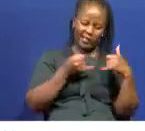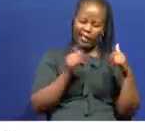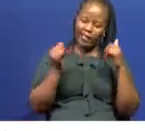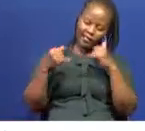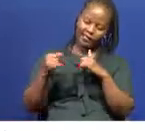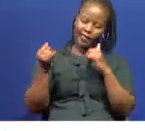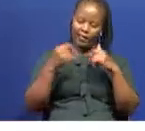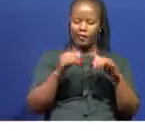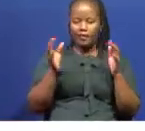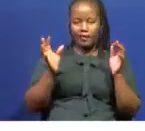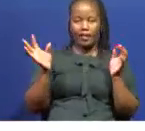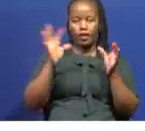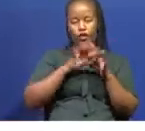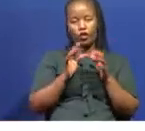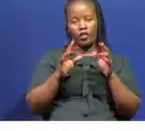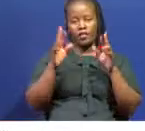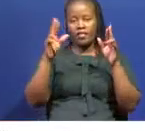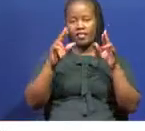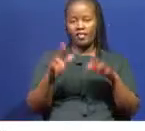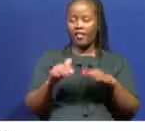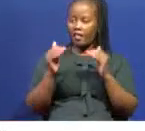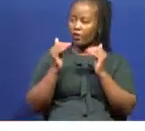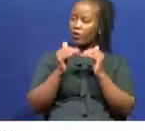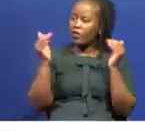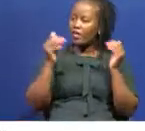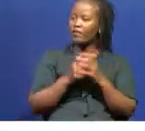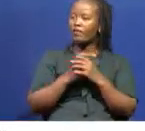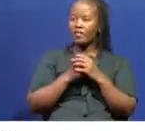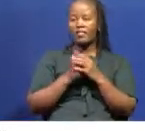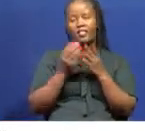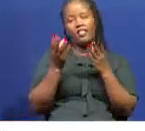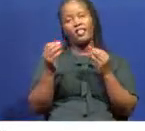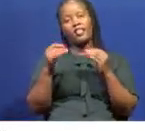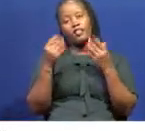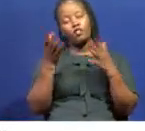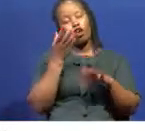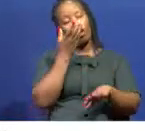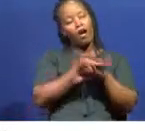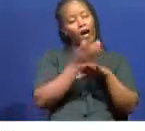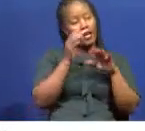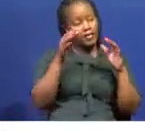to the international level. Yeah. How hard or how easy will that be?